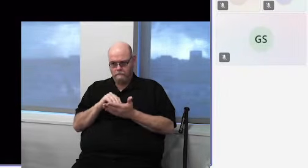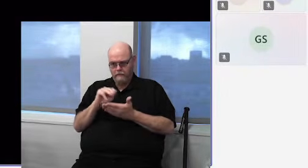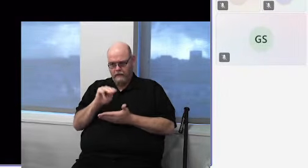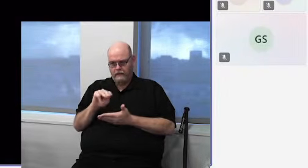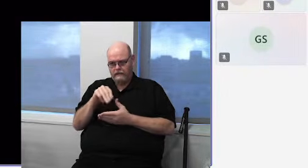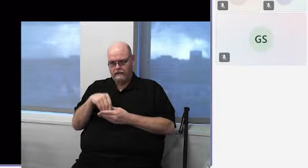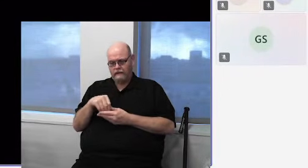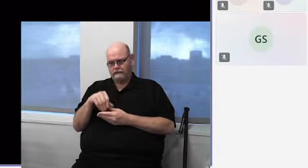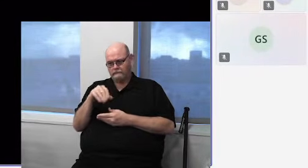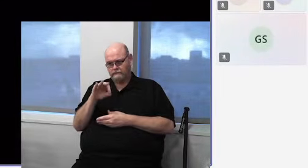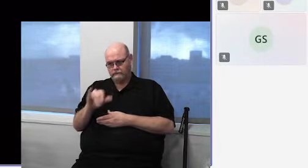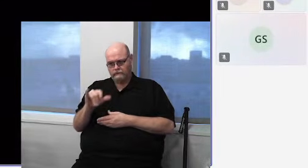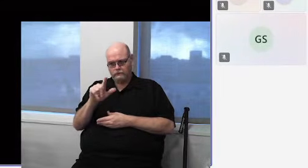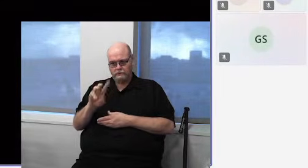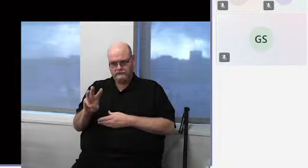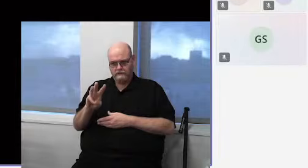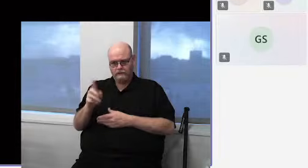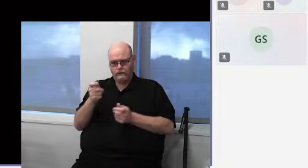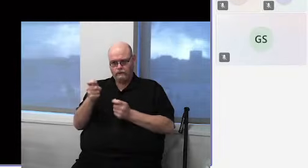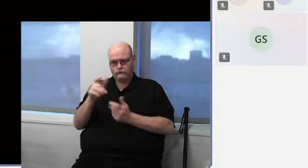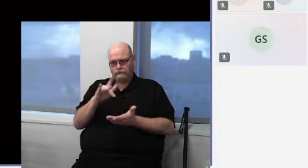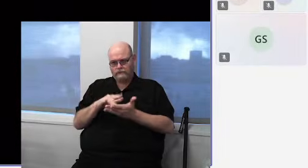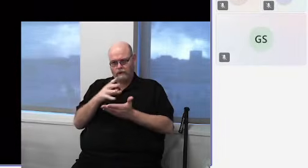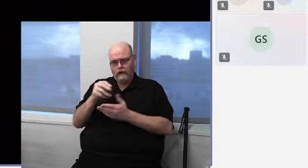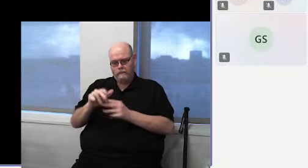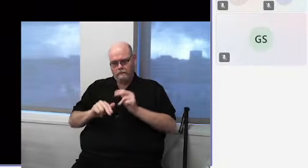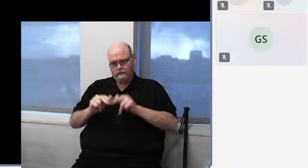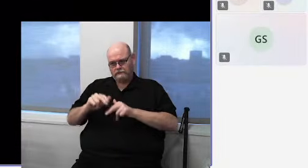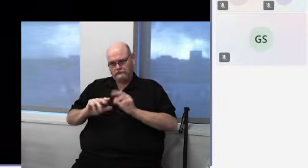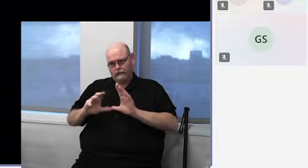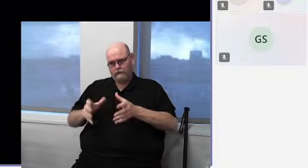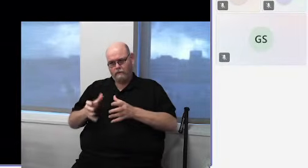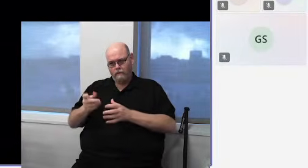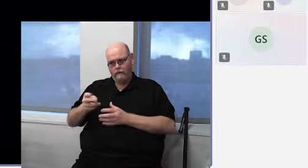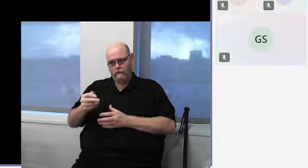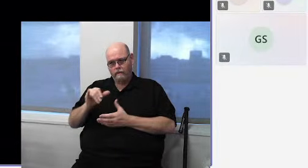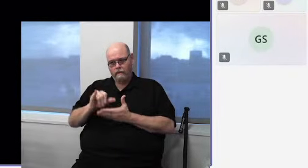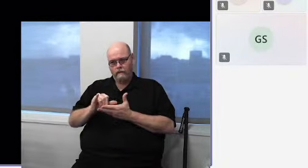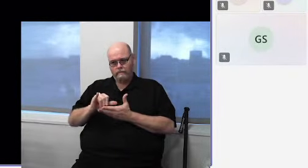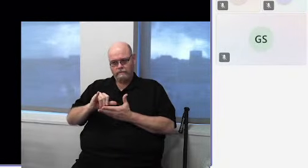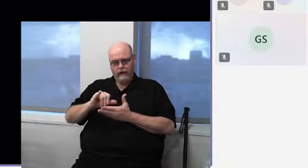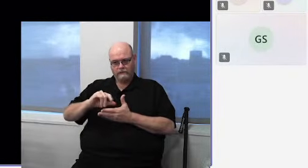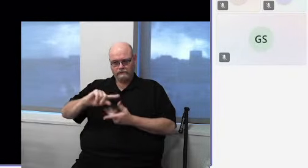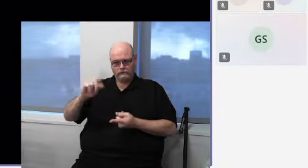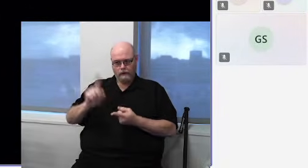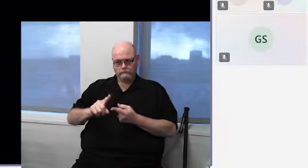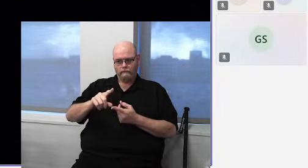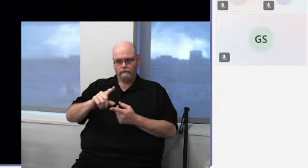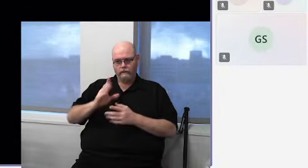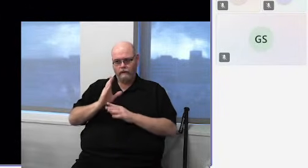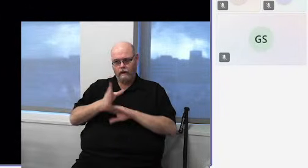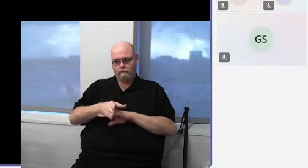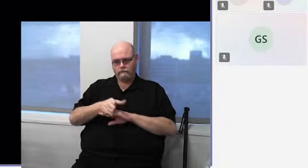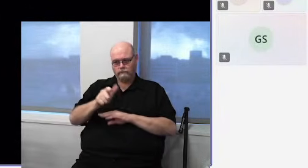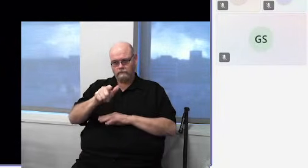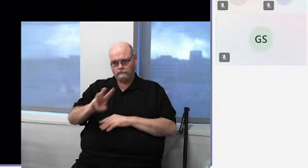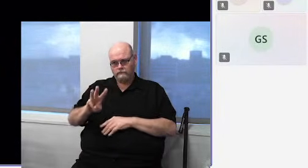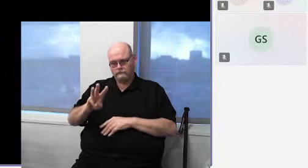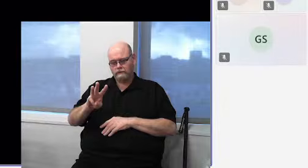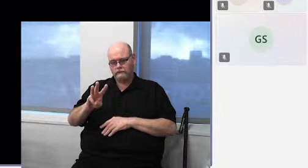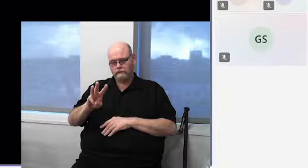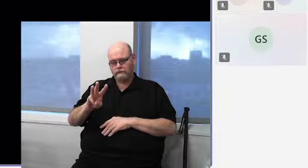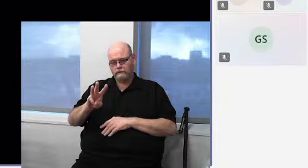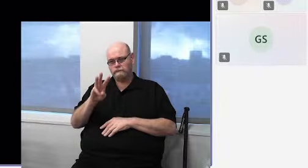million in fiscal year 26 under control center and buildings category. And then that drops off significantly